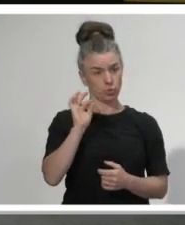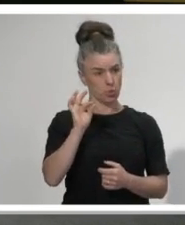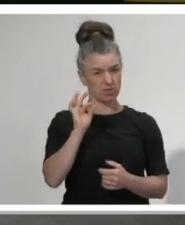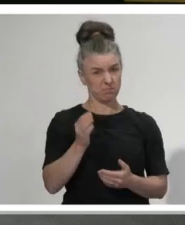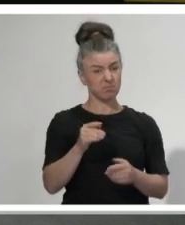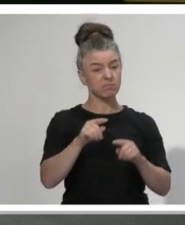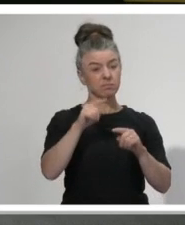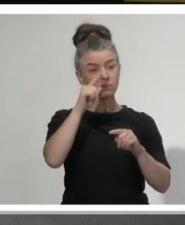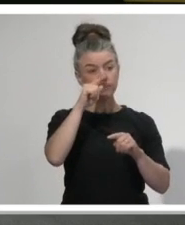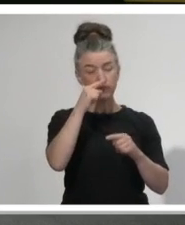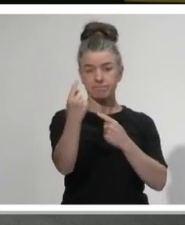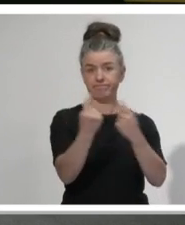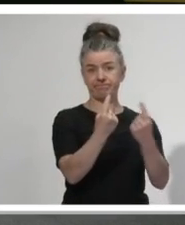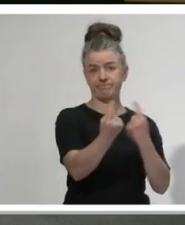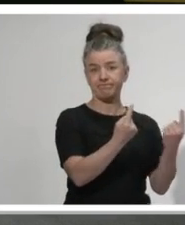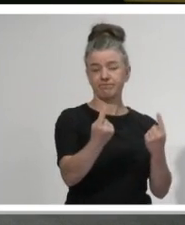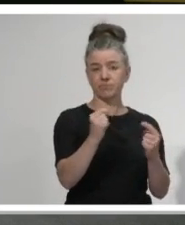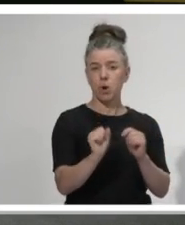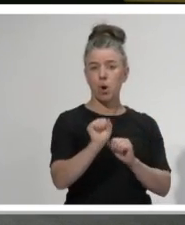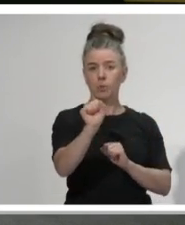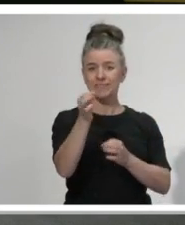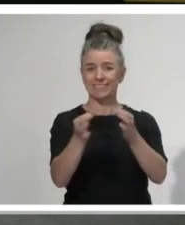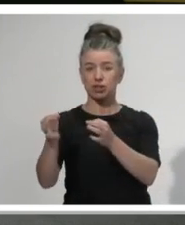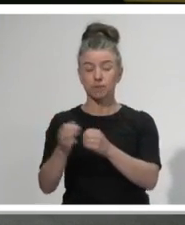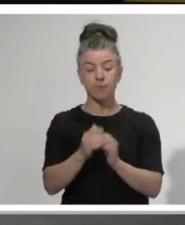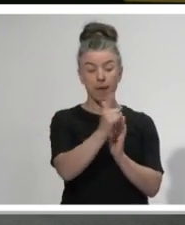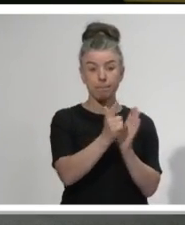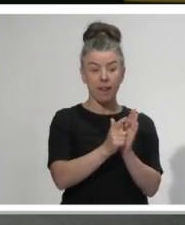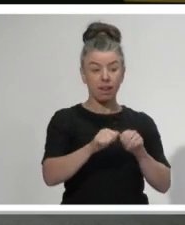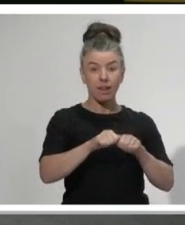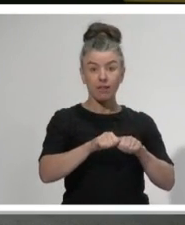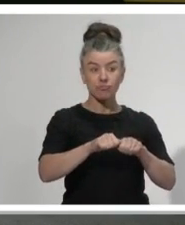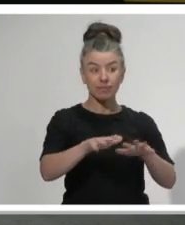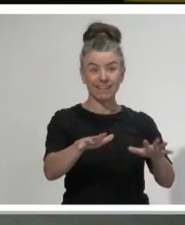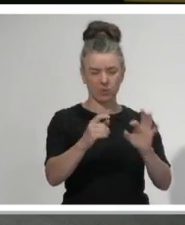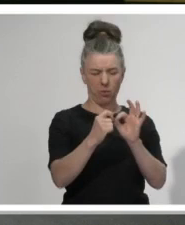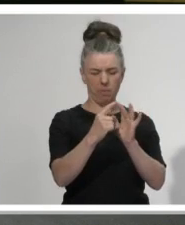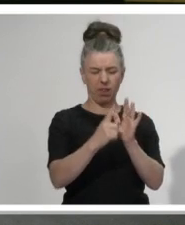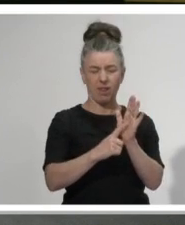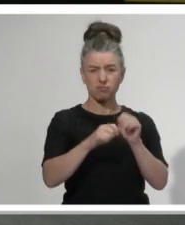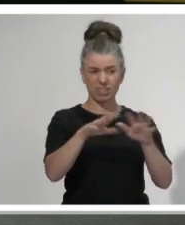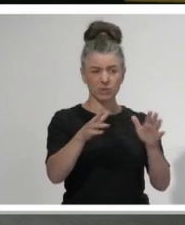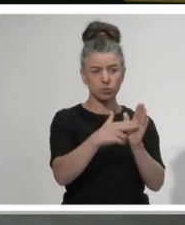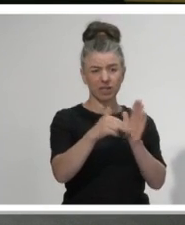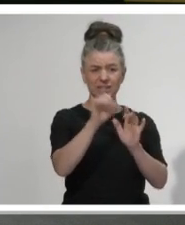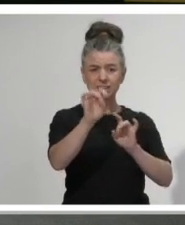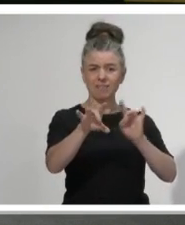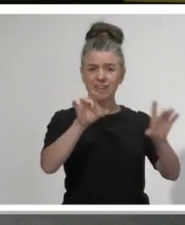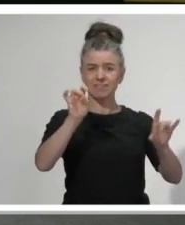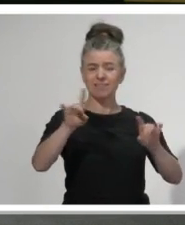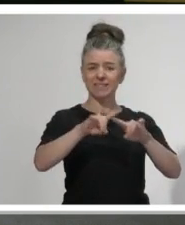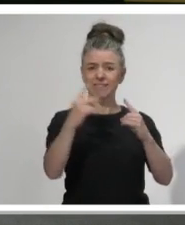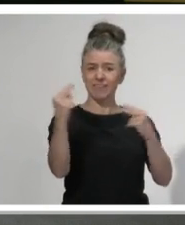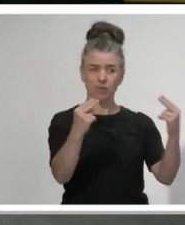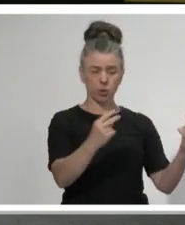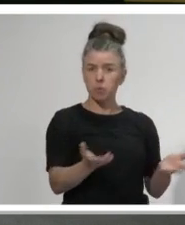Zealanders, and what the release of the bill means is we're at the next stage of New Zealanders being able to make up their mind on it. One thing I would say, and this is a